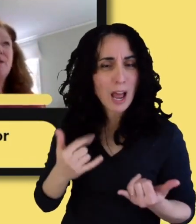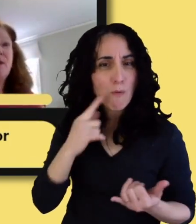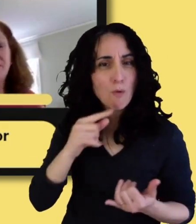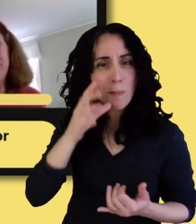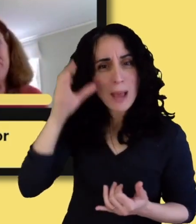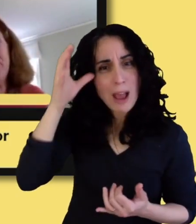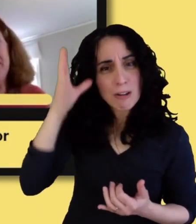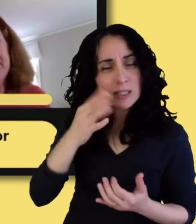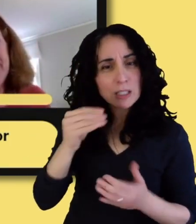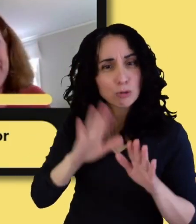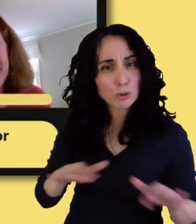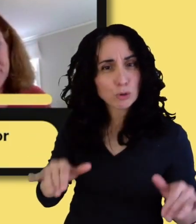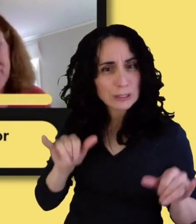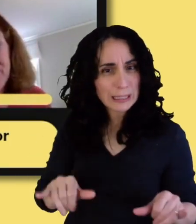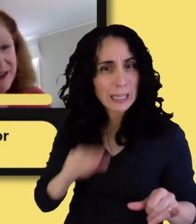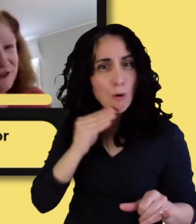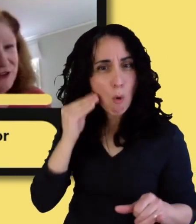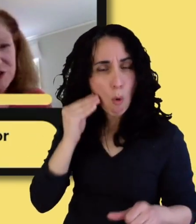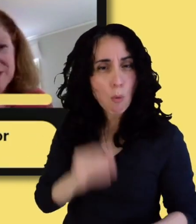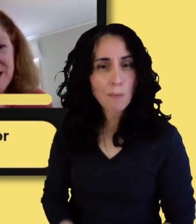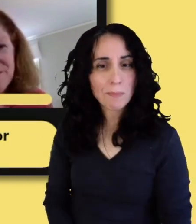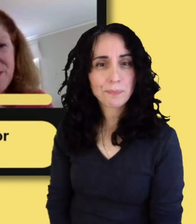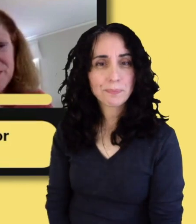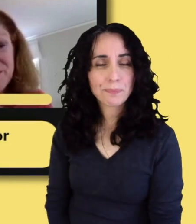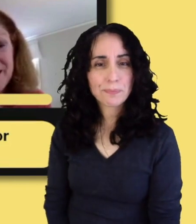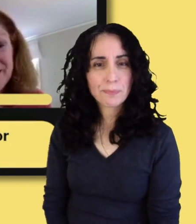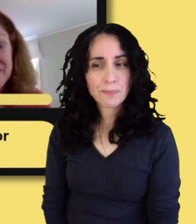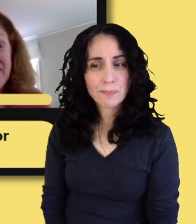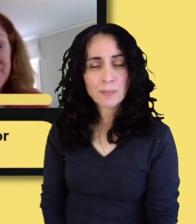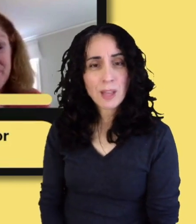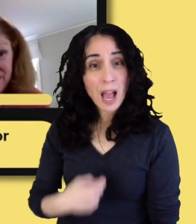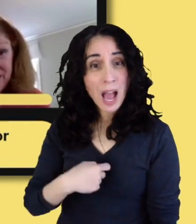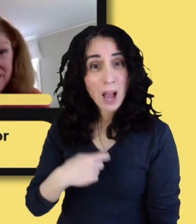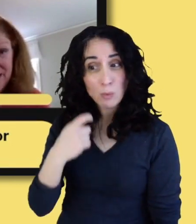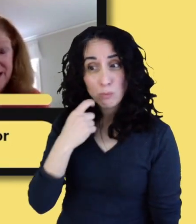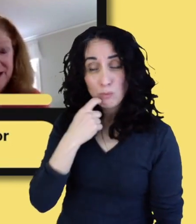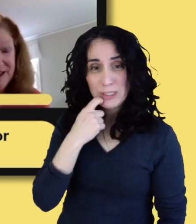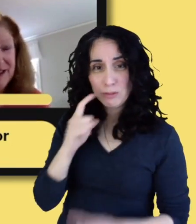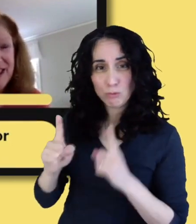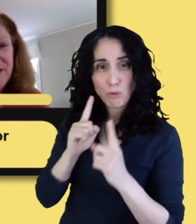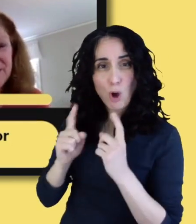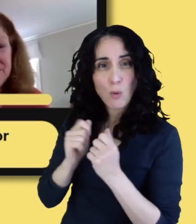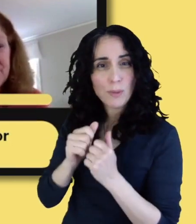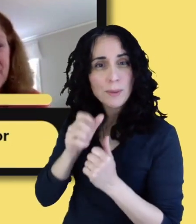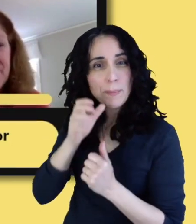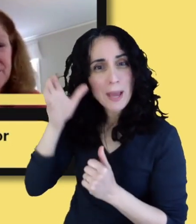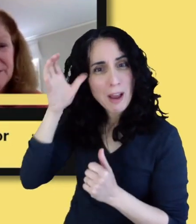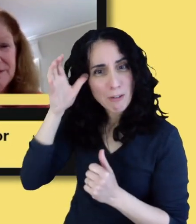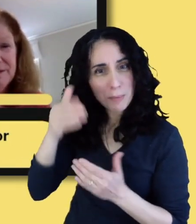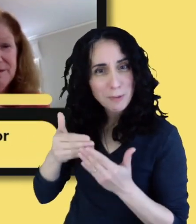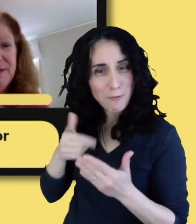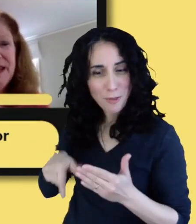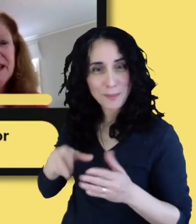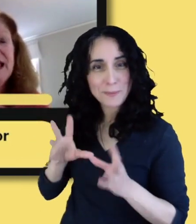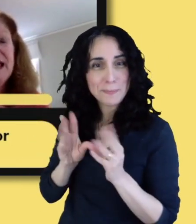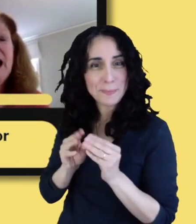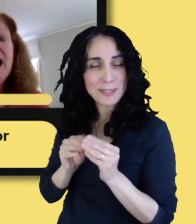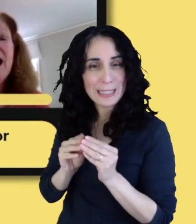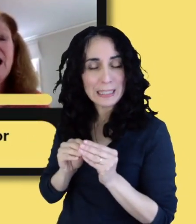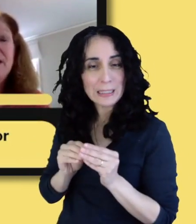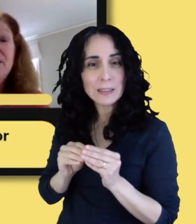Well, one of the places that I have directed, and I just was on the phone with a parent before I came on this